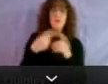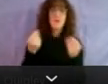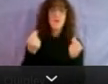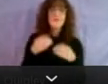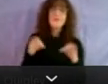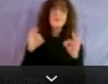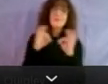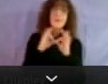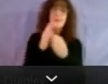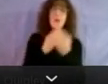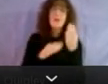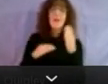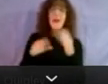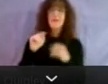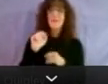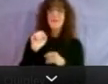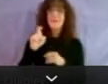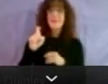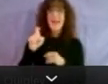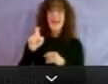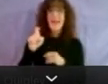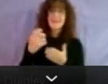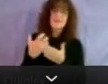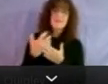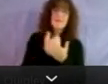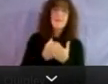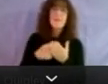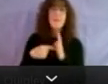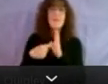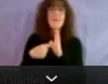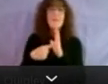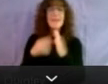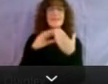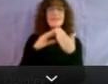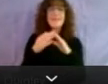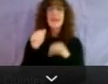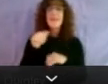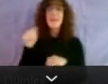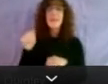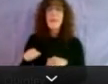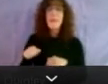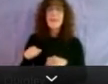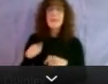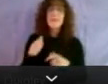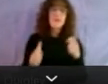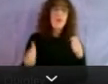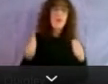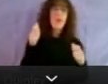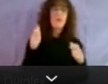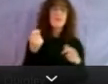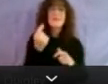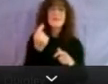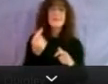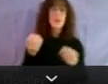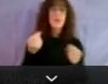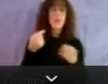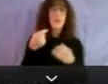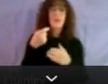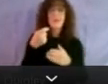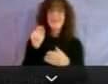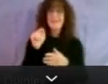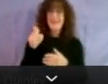important part of our tax base. For instance, in the city of Annapolis, the largest single property taxpayer